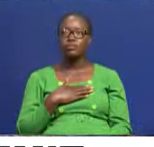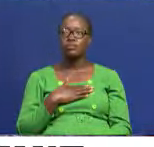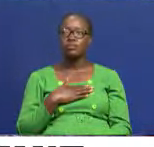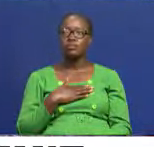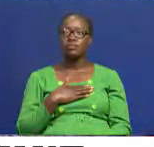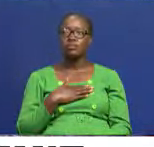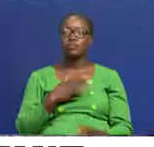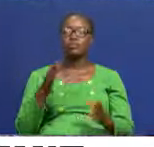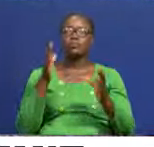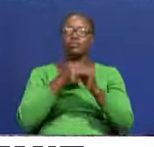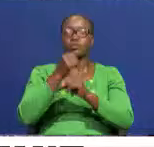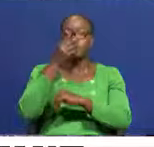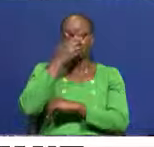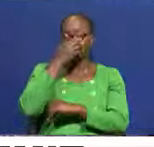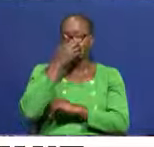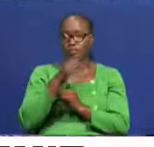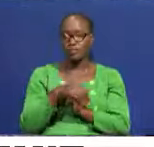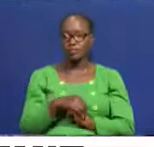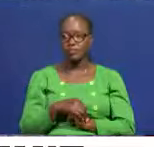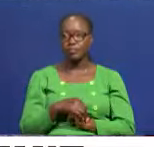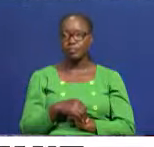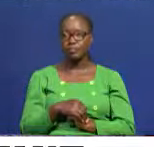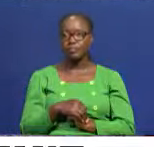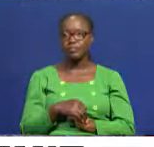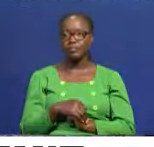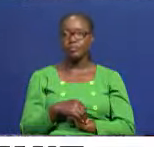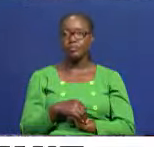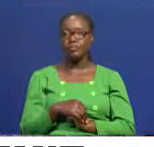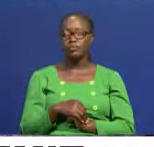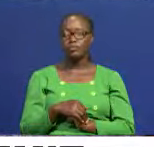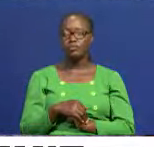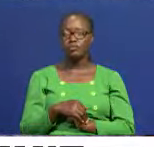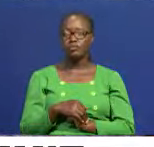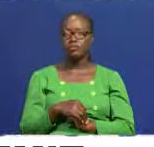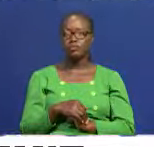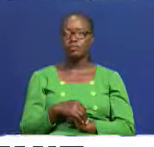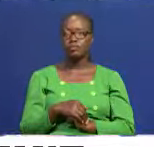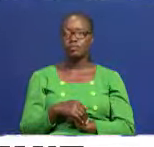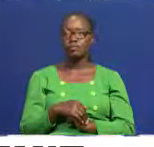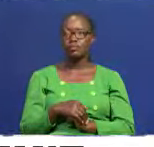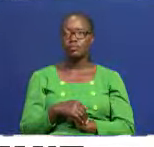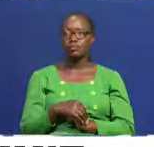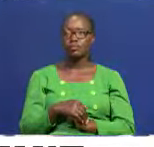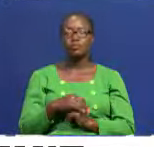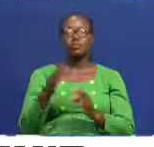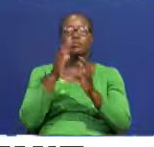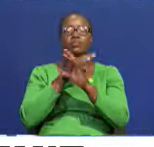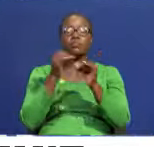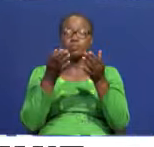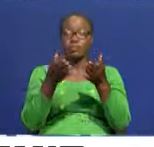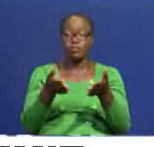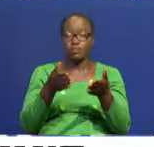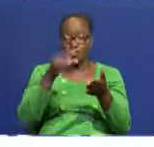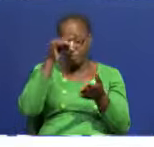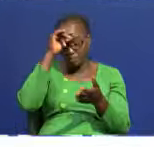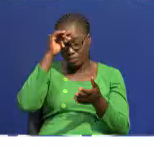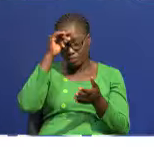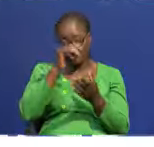President William Ruto, Your Excellencies, Heads of State and